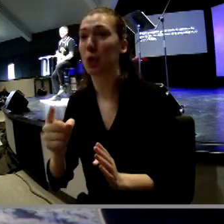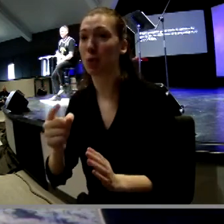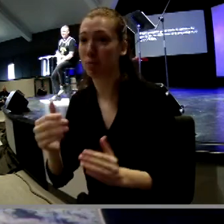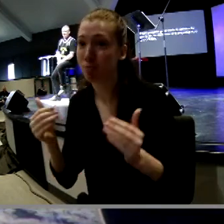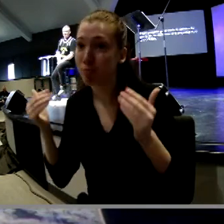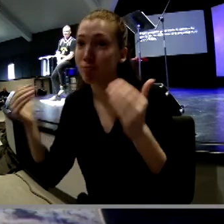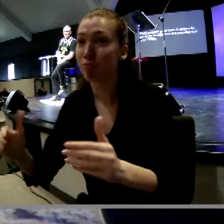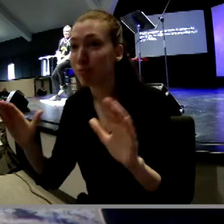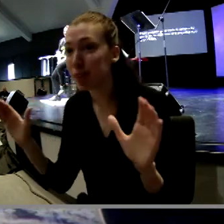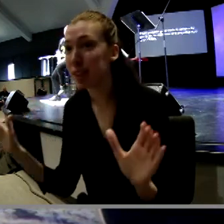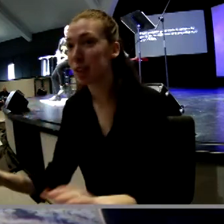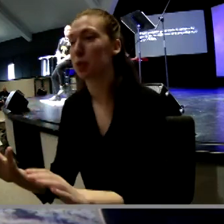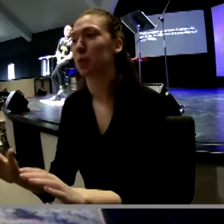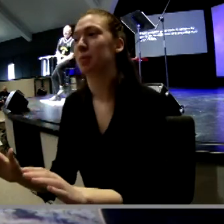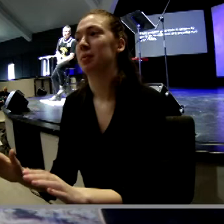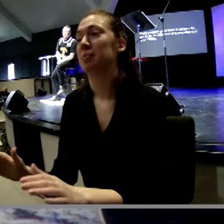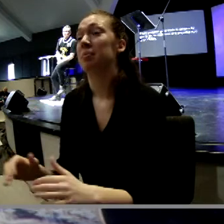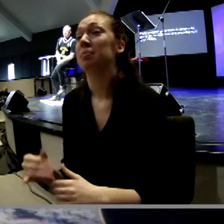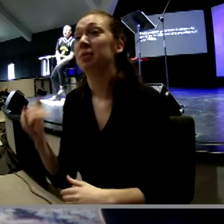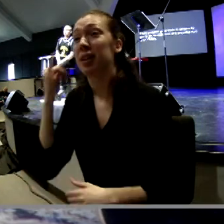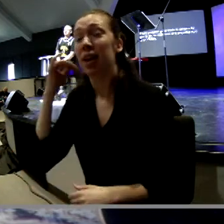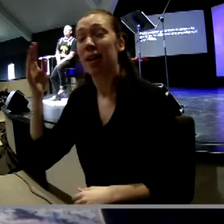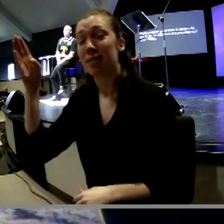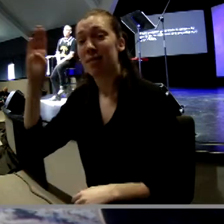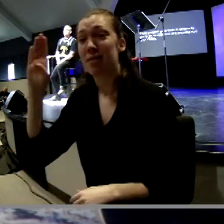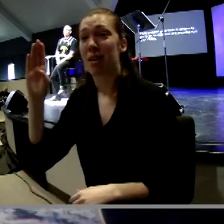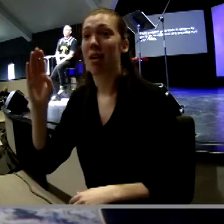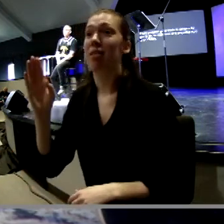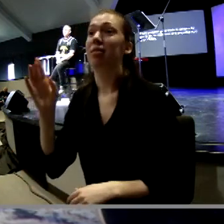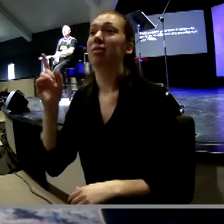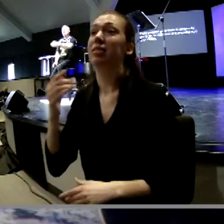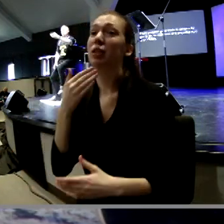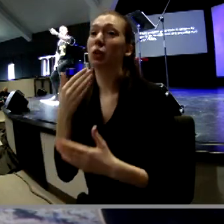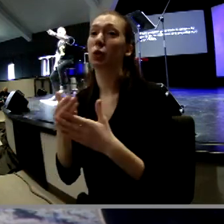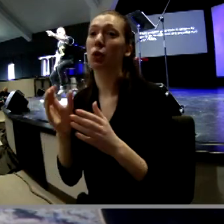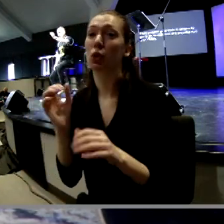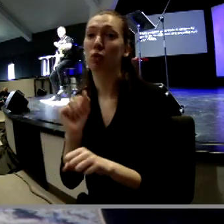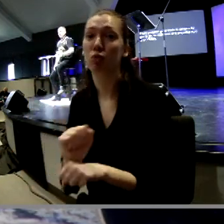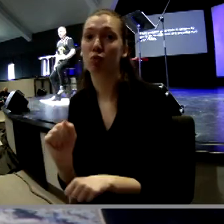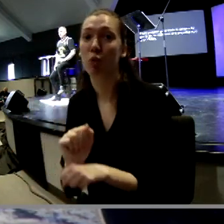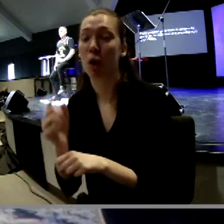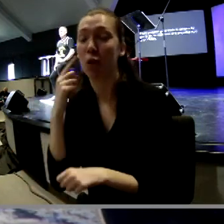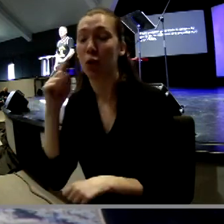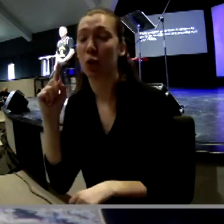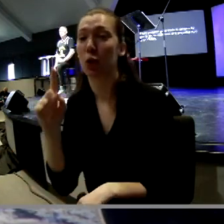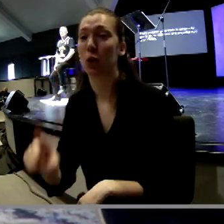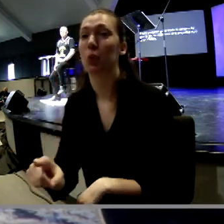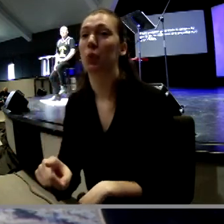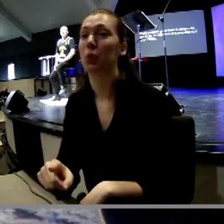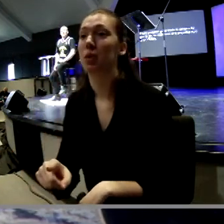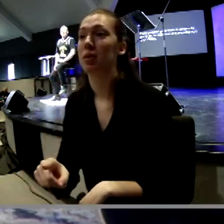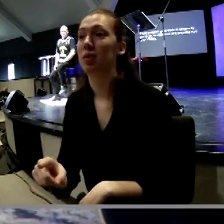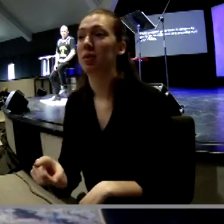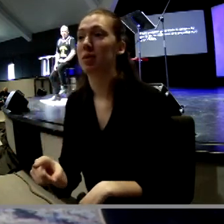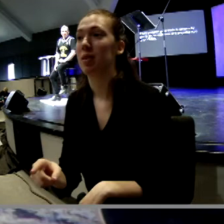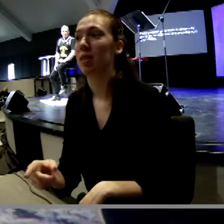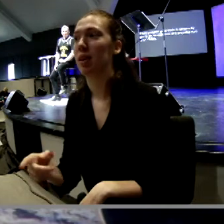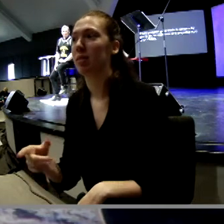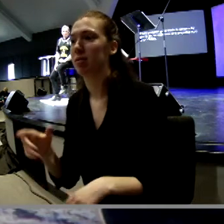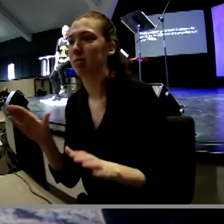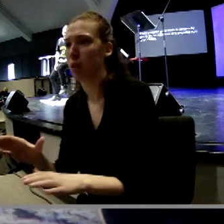them. If God's prepared good works for you to do, then who must do